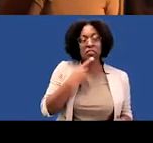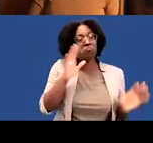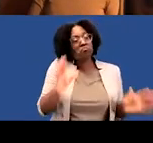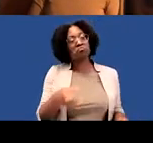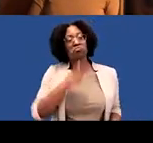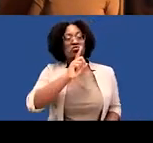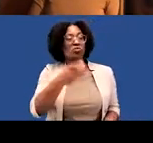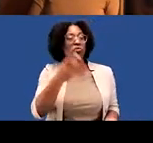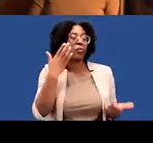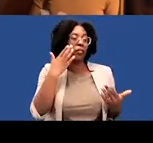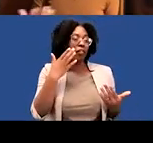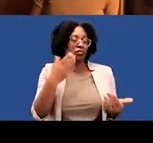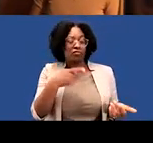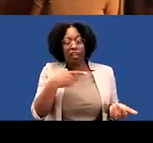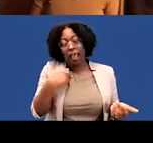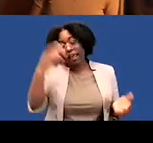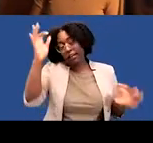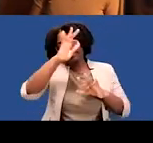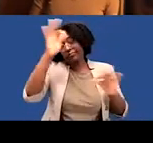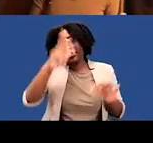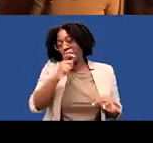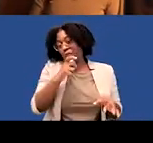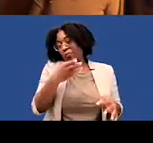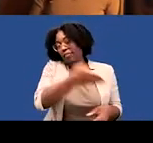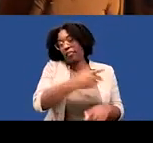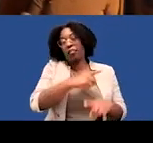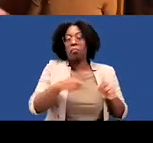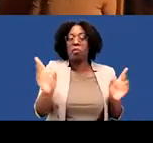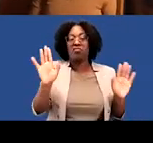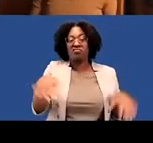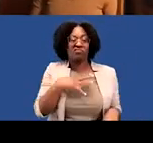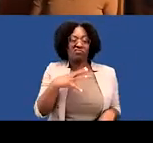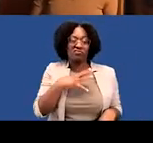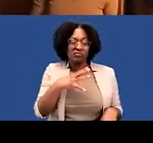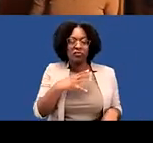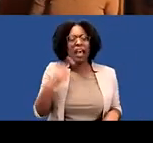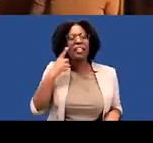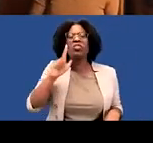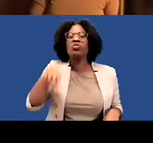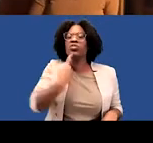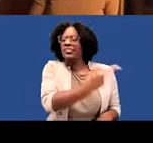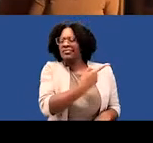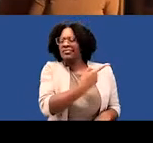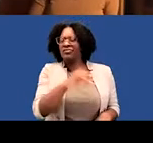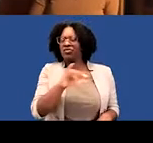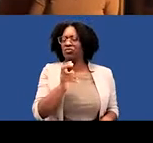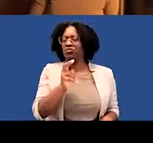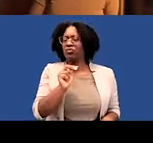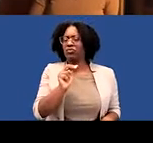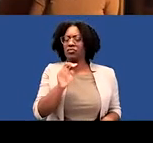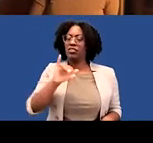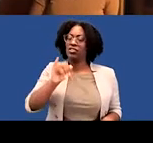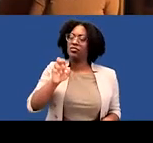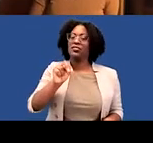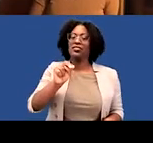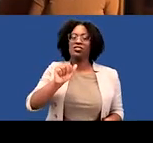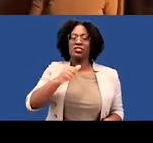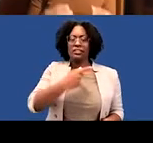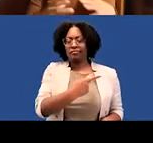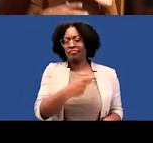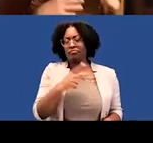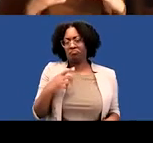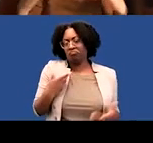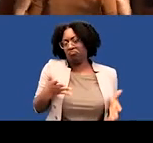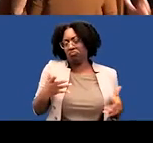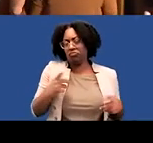And when I went, I thought it would just be me and Jenna. And Jenna was like, "Oh, I'm bringing a friend." And by the end of a couple of hours, there were probably